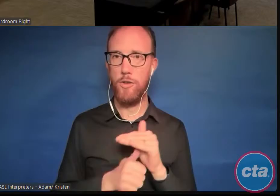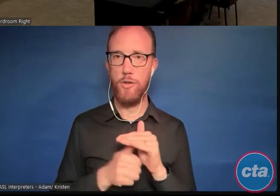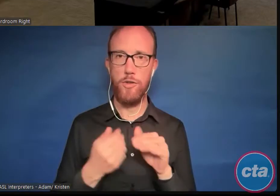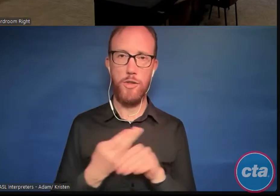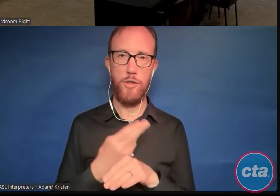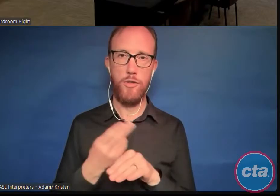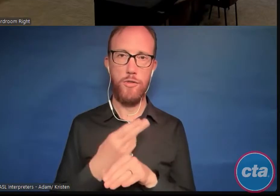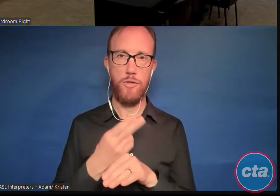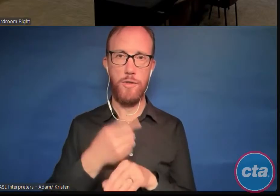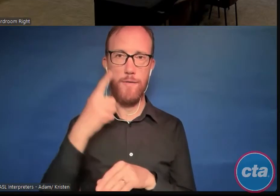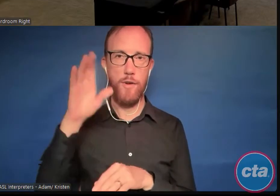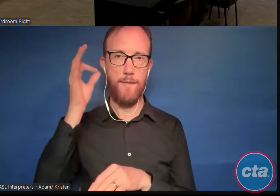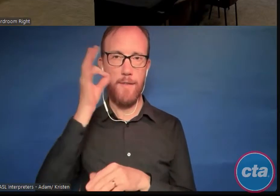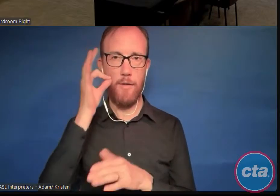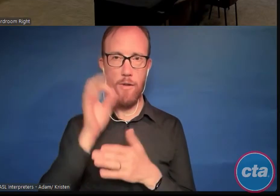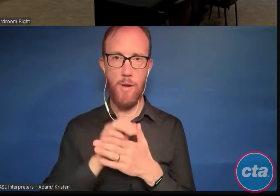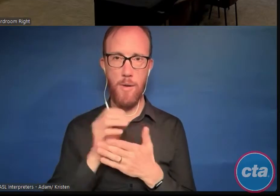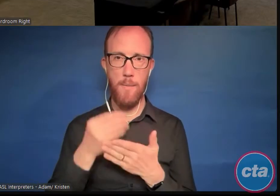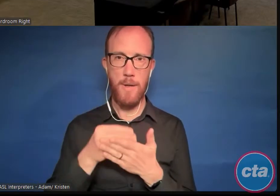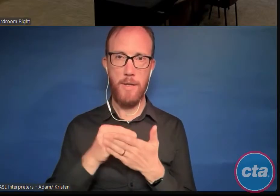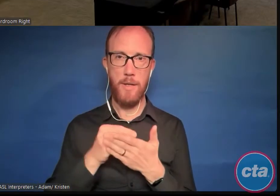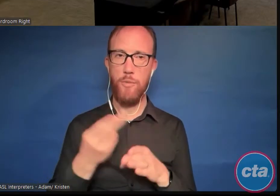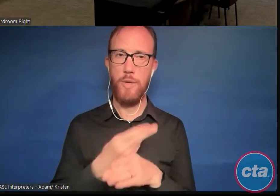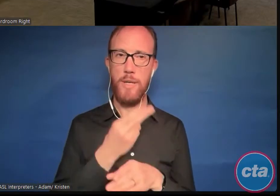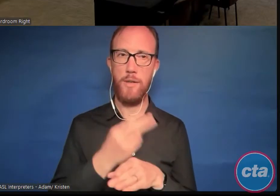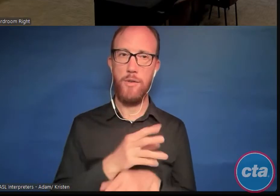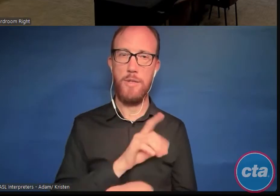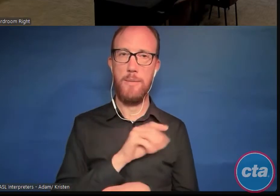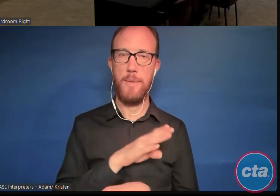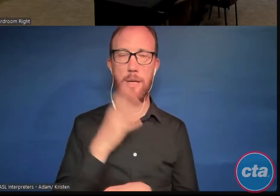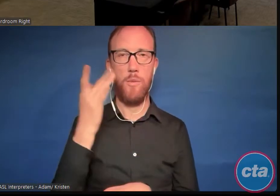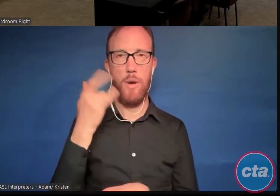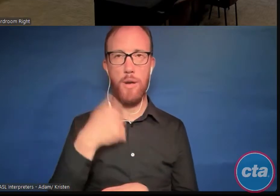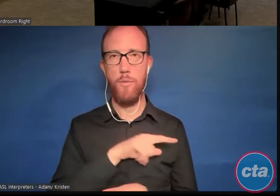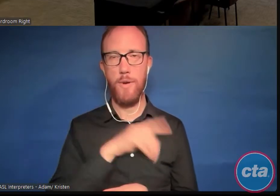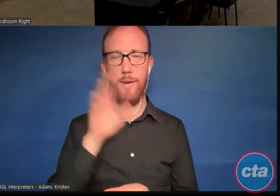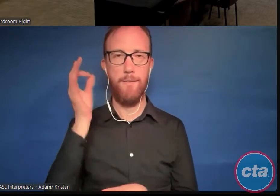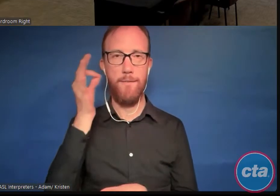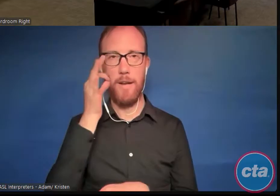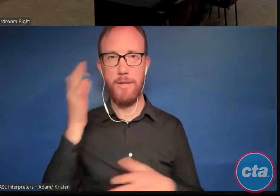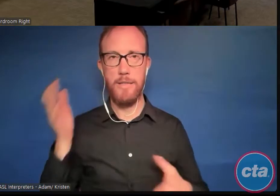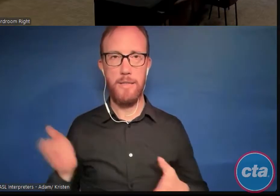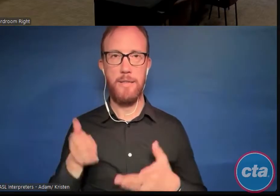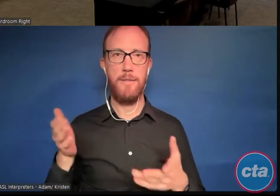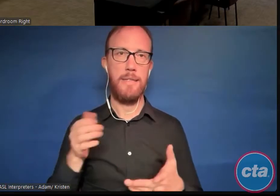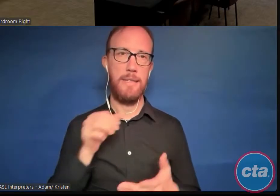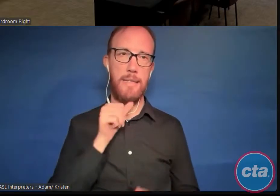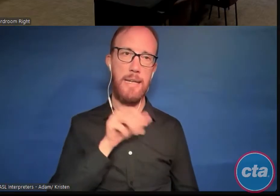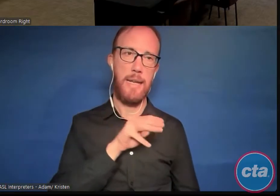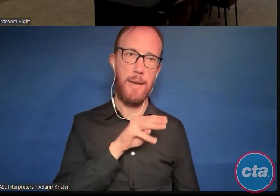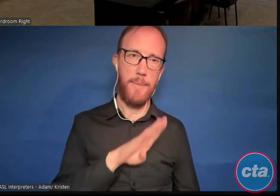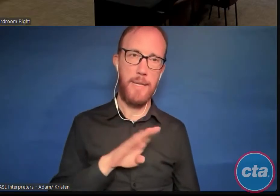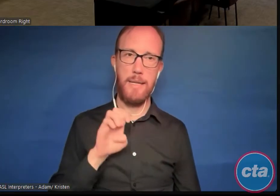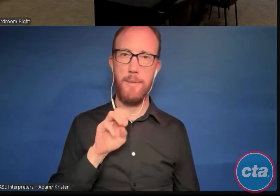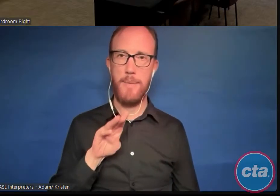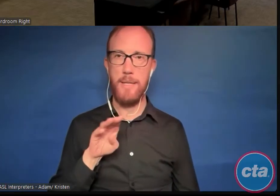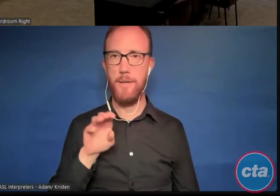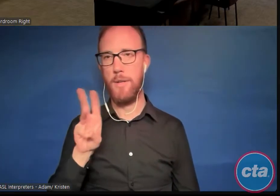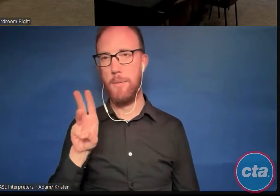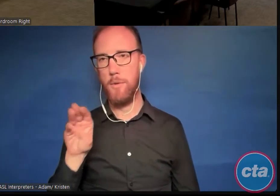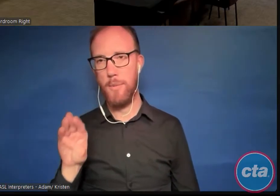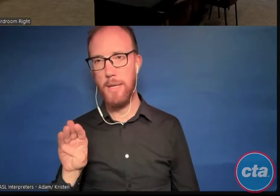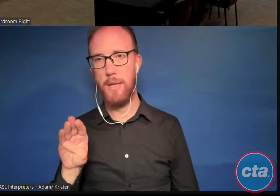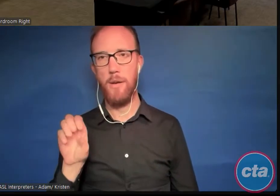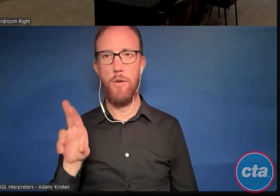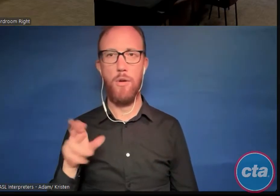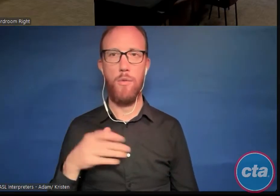is still a federal program. We use DBE because we are such a federally driven agency versus MBE or VBE or WBE or any of those other things.